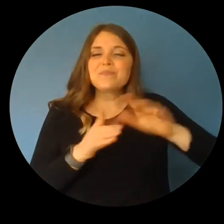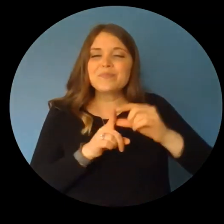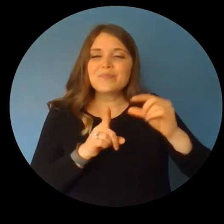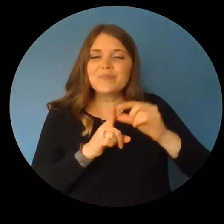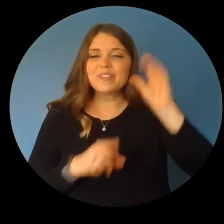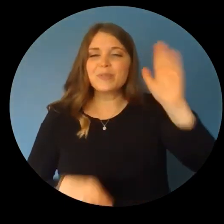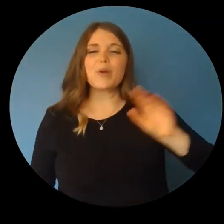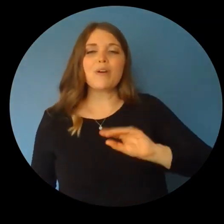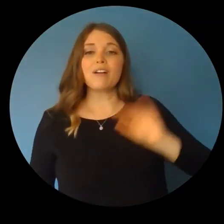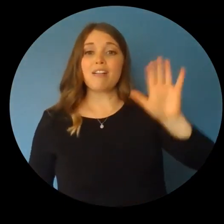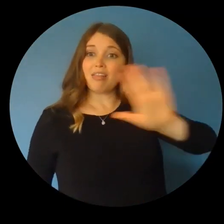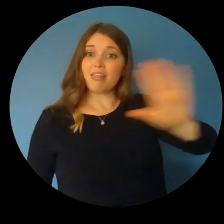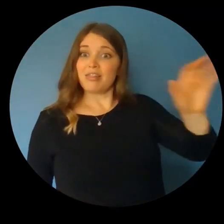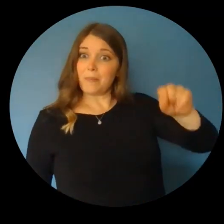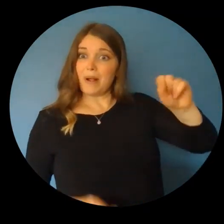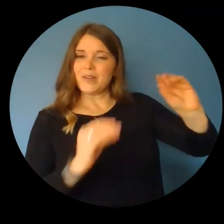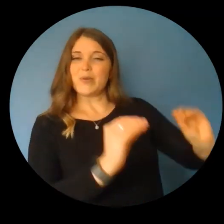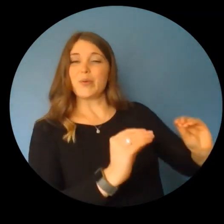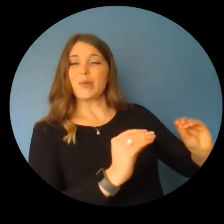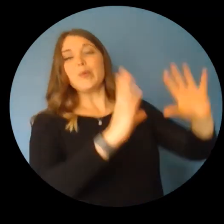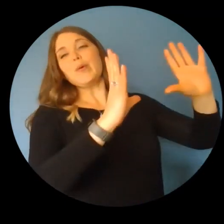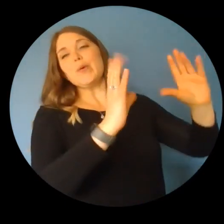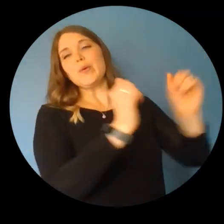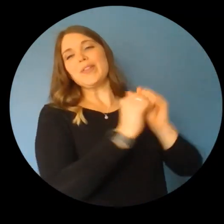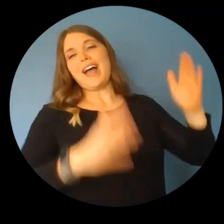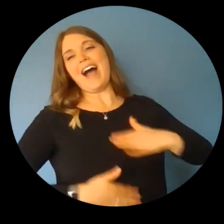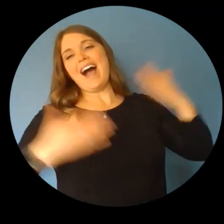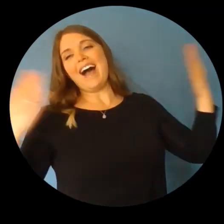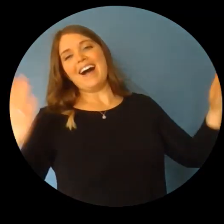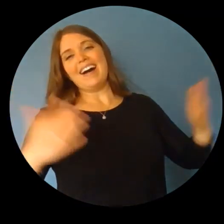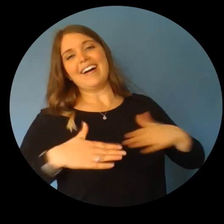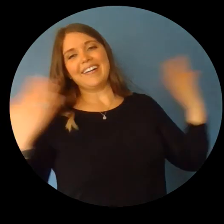their buckets with joy.